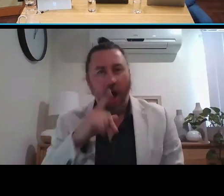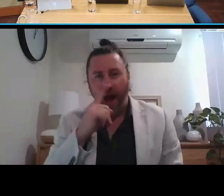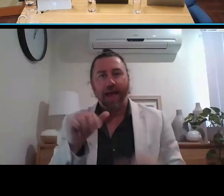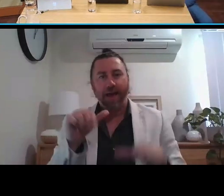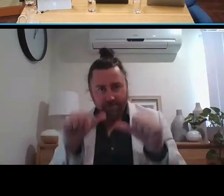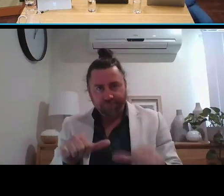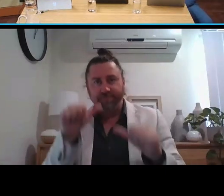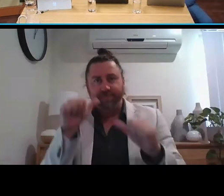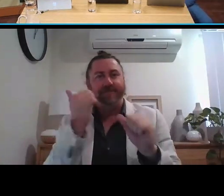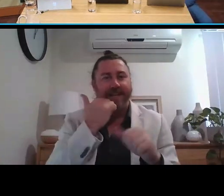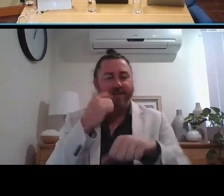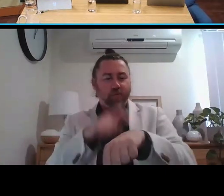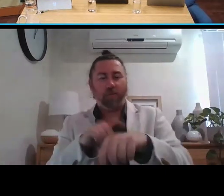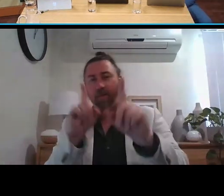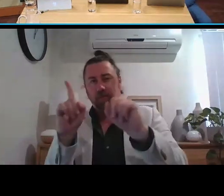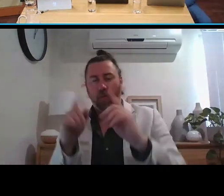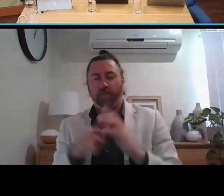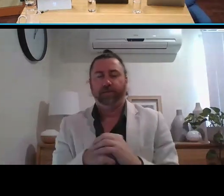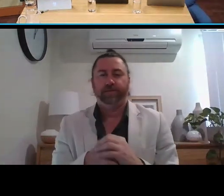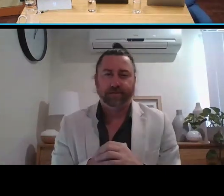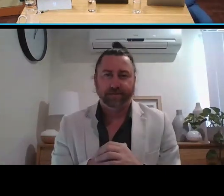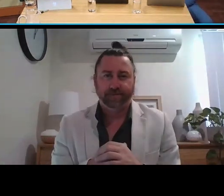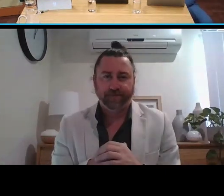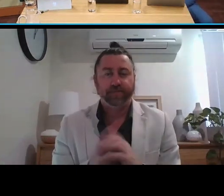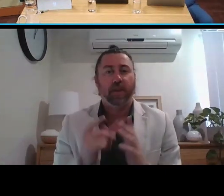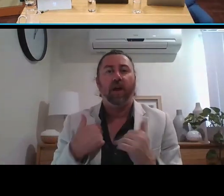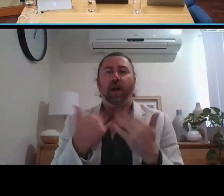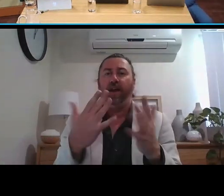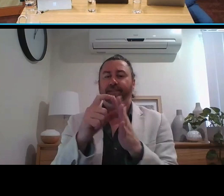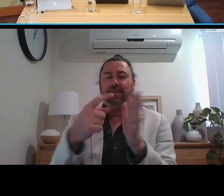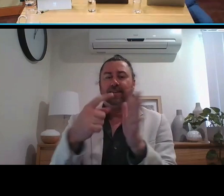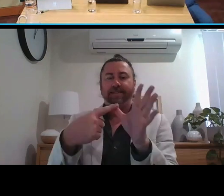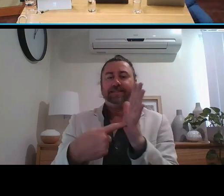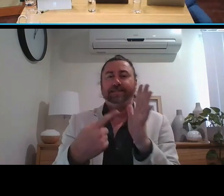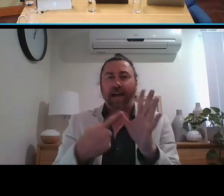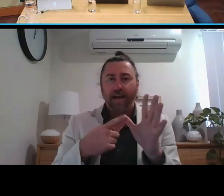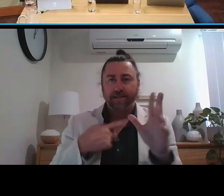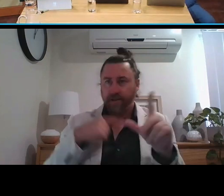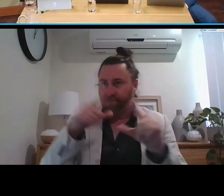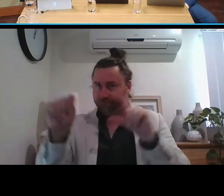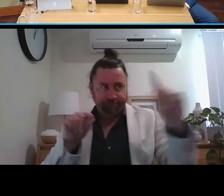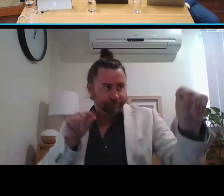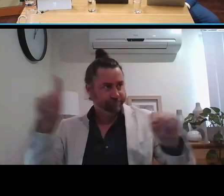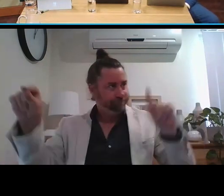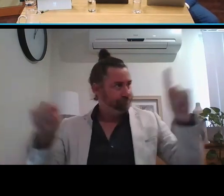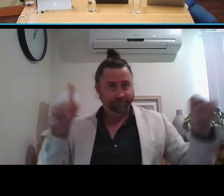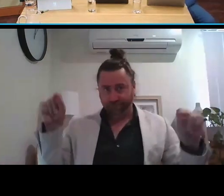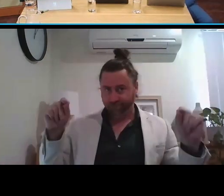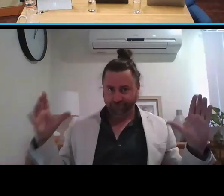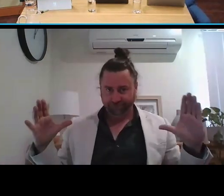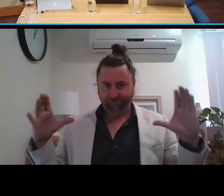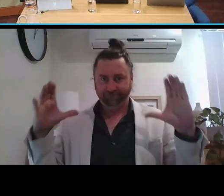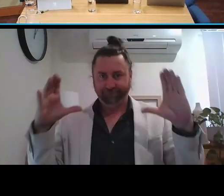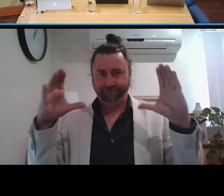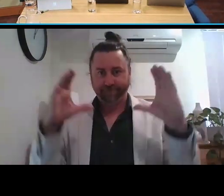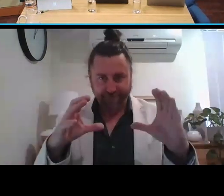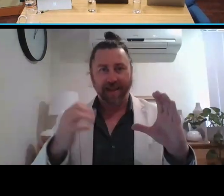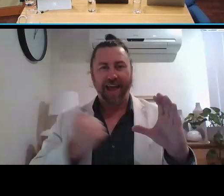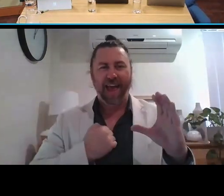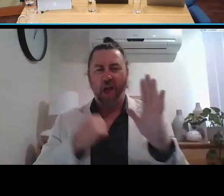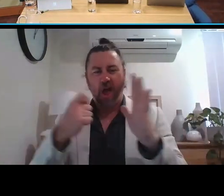right now. We're in the process of bringing in data from multiple source systems and combining these in algorithms in our